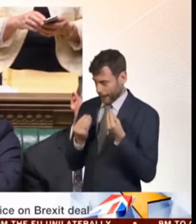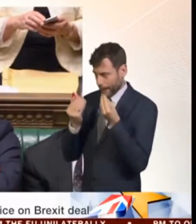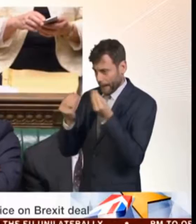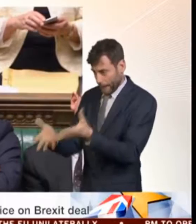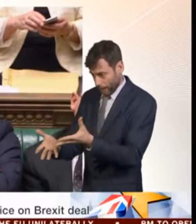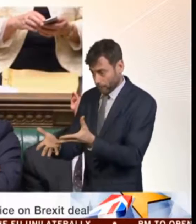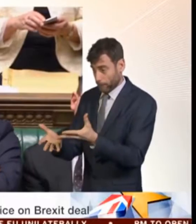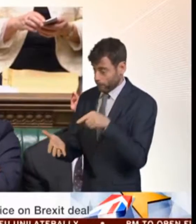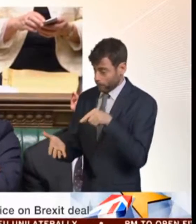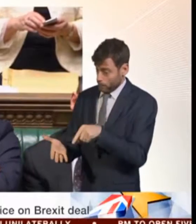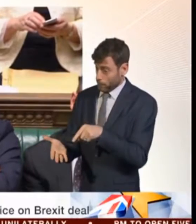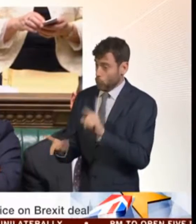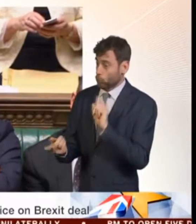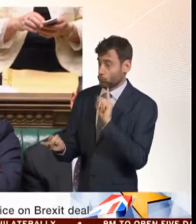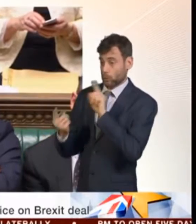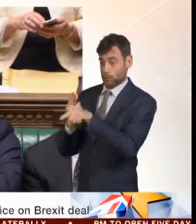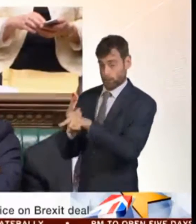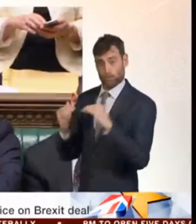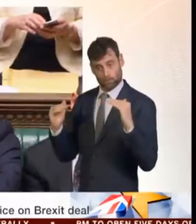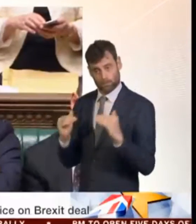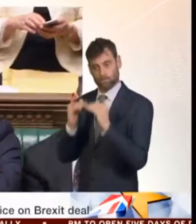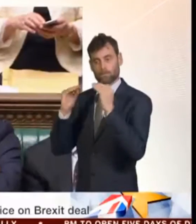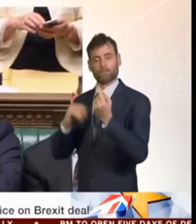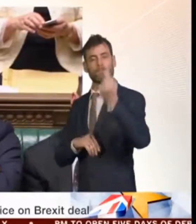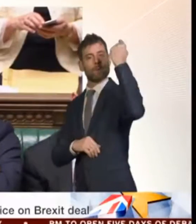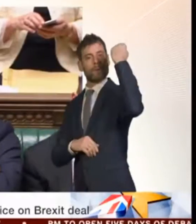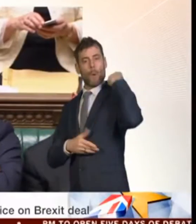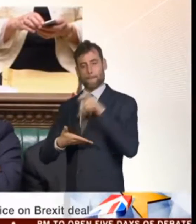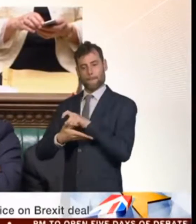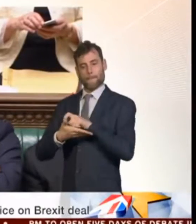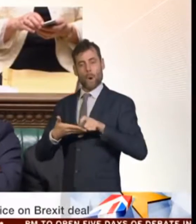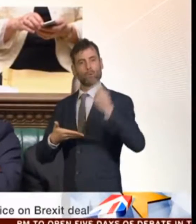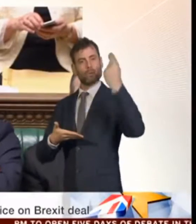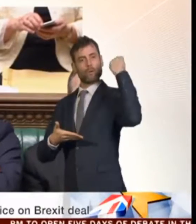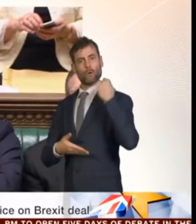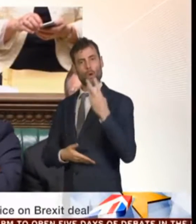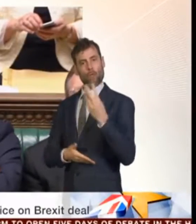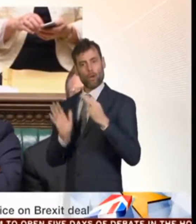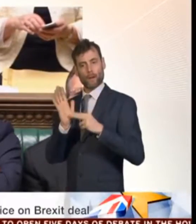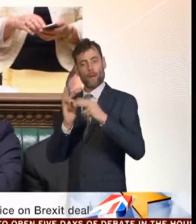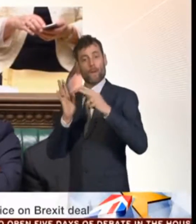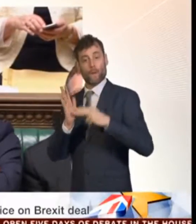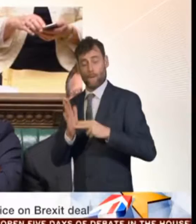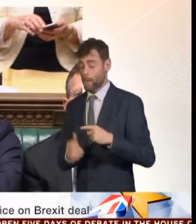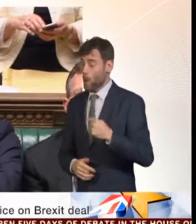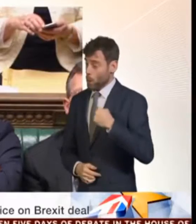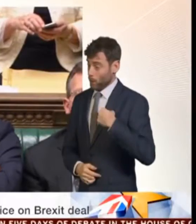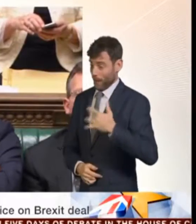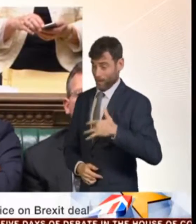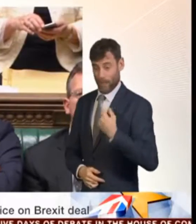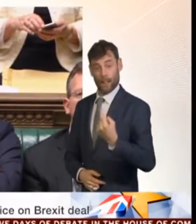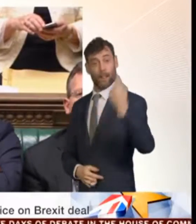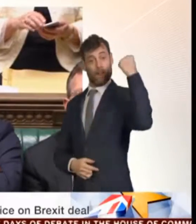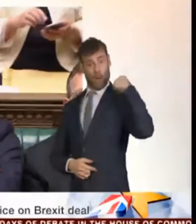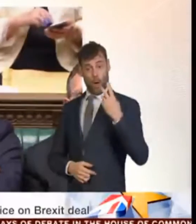November. We consider that the spirit and intent of that motion has been fully complied